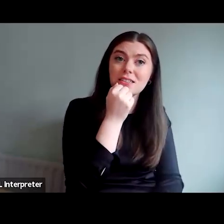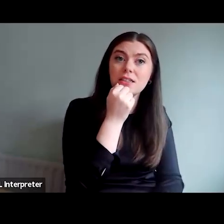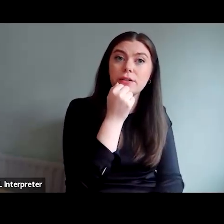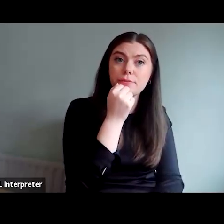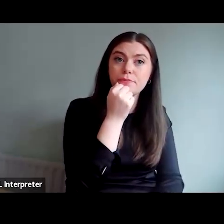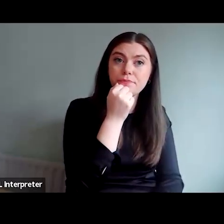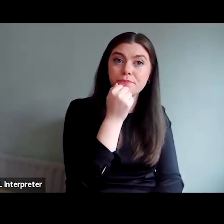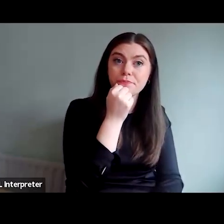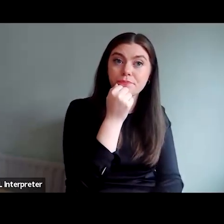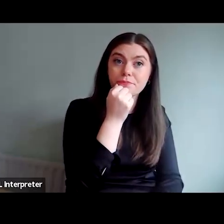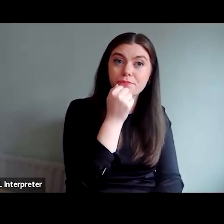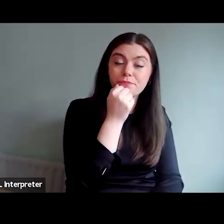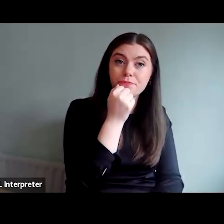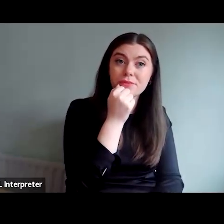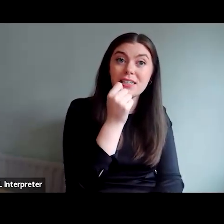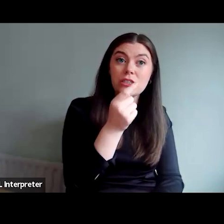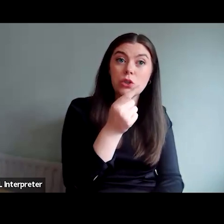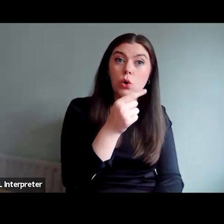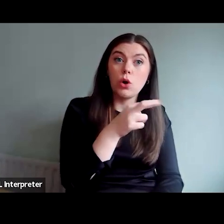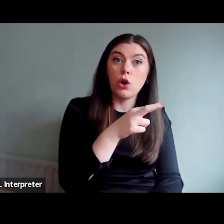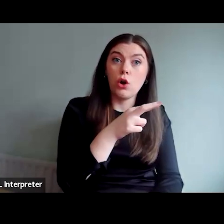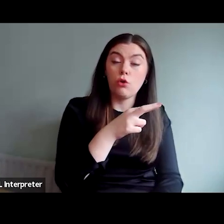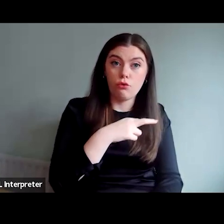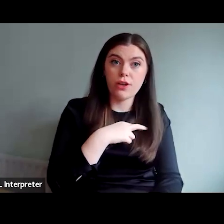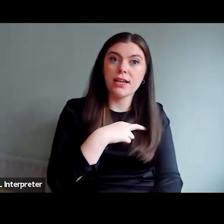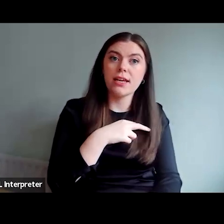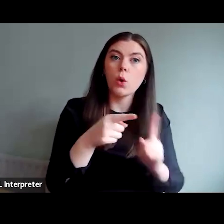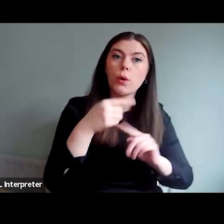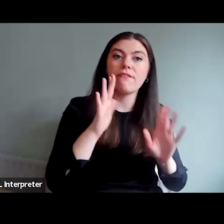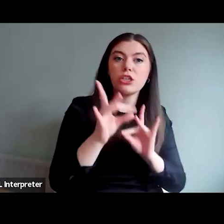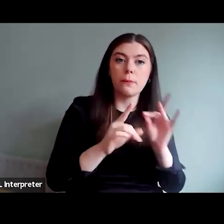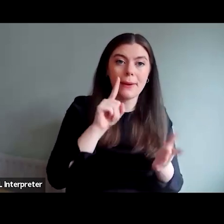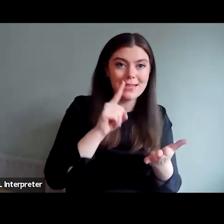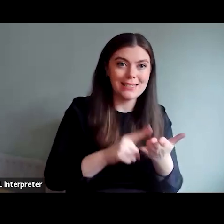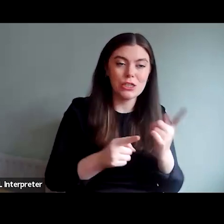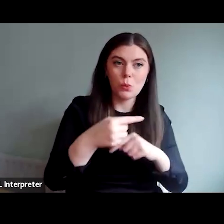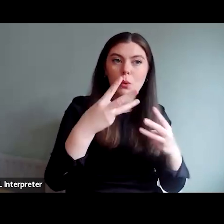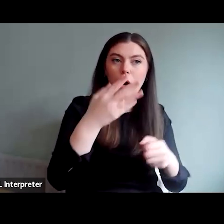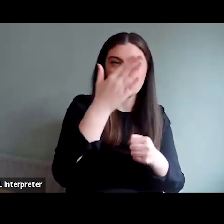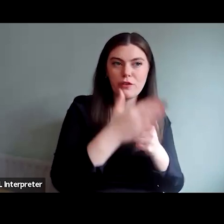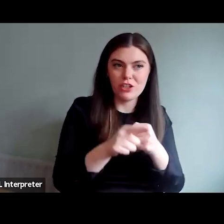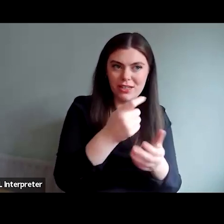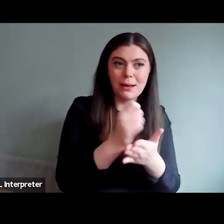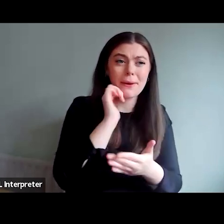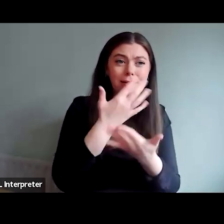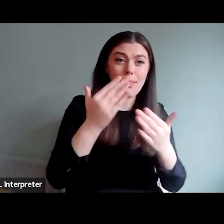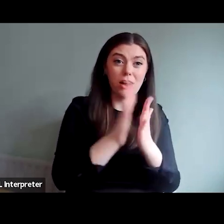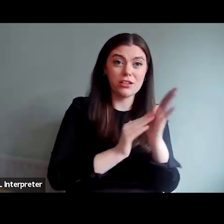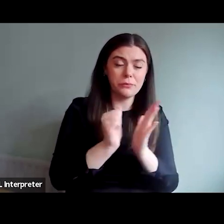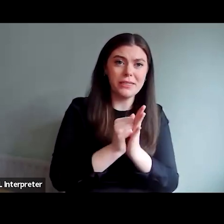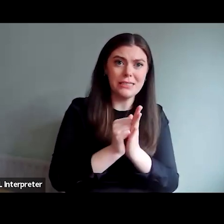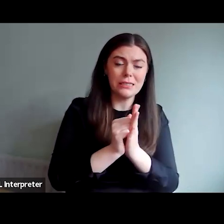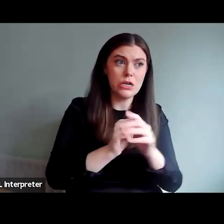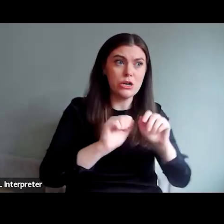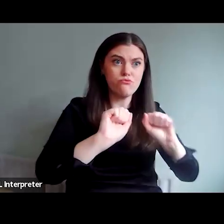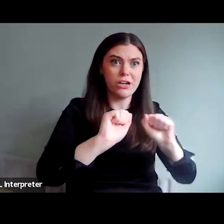have been forced to stop the boycott because of the pressure they were being under. So we made the decision we wanted to end it, or to punctuate it, I suppose, on our terms. We